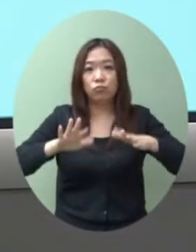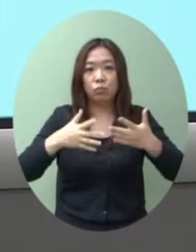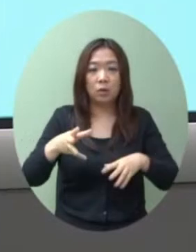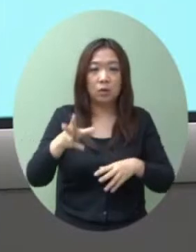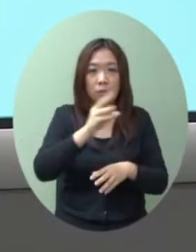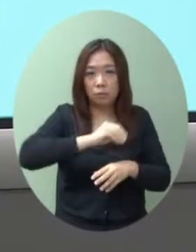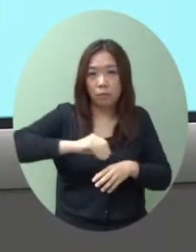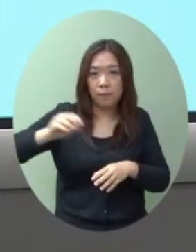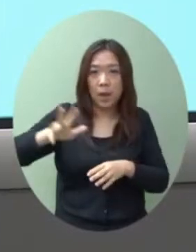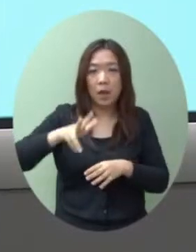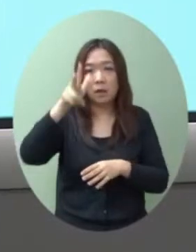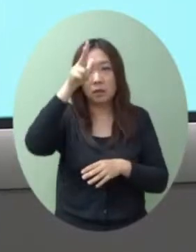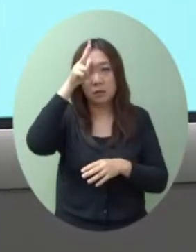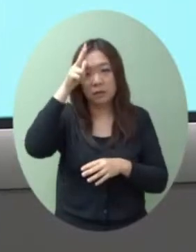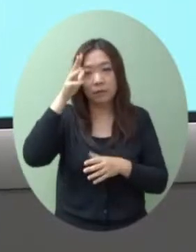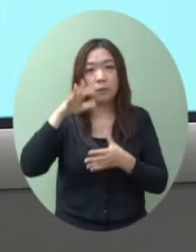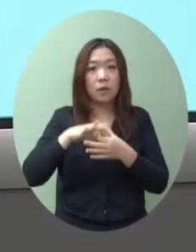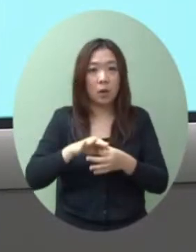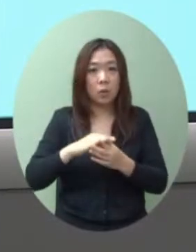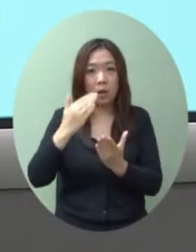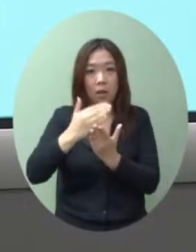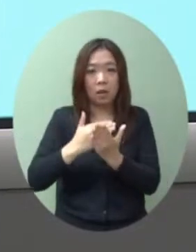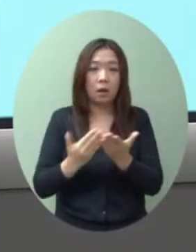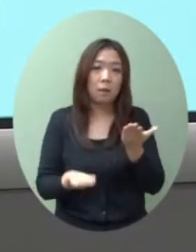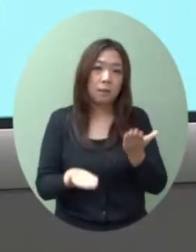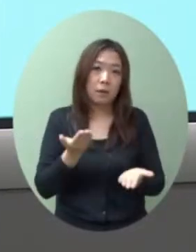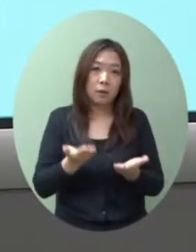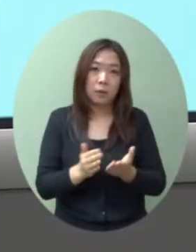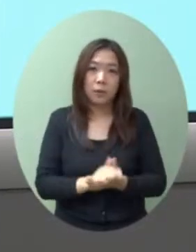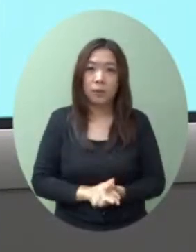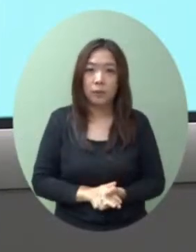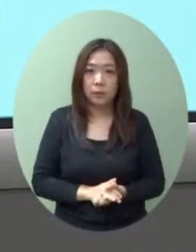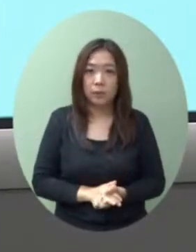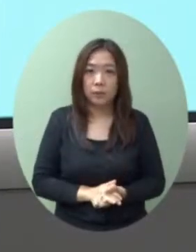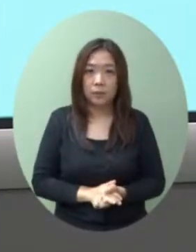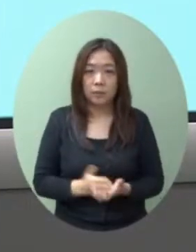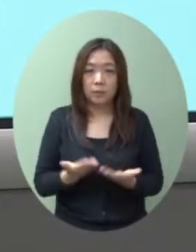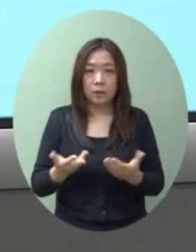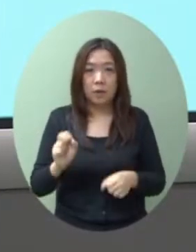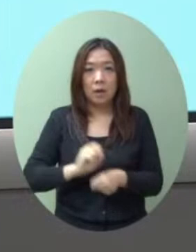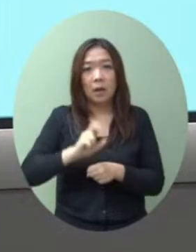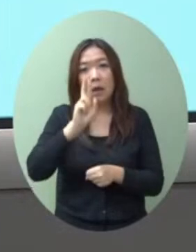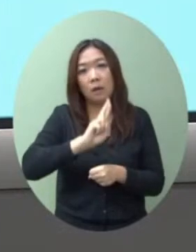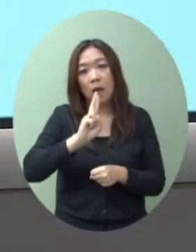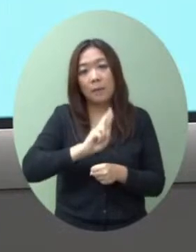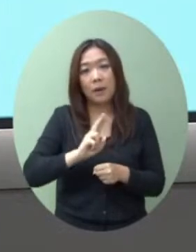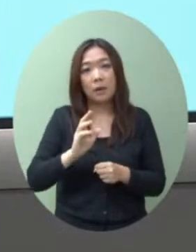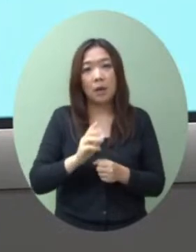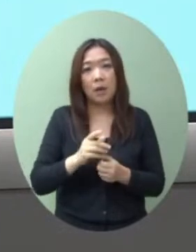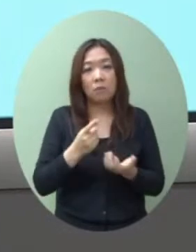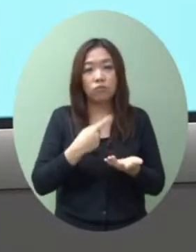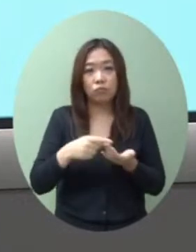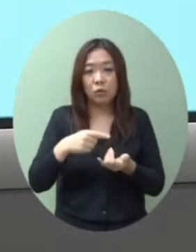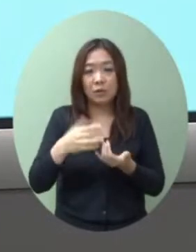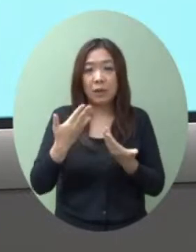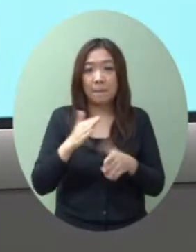as the Leave Home Safe app, they may be sent to the government for